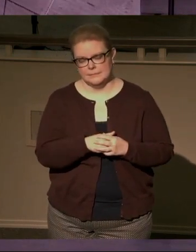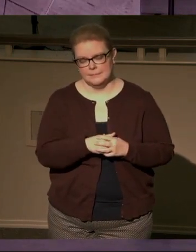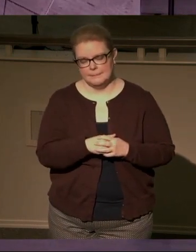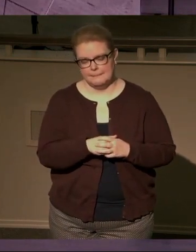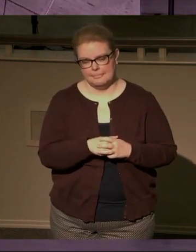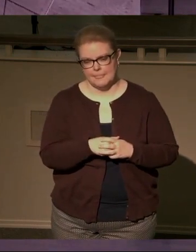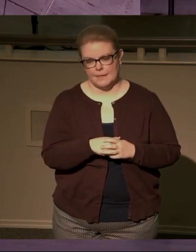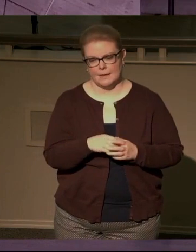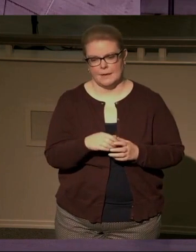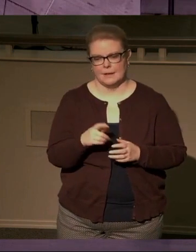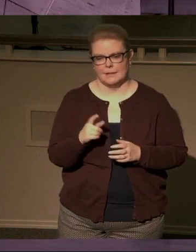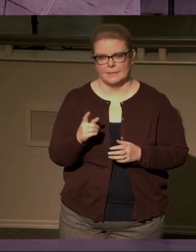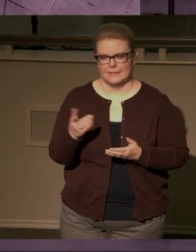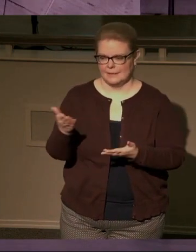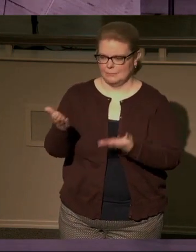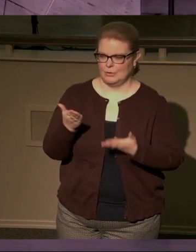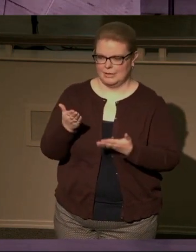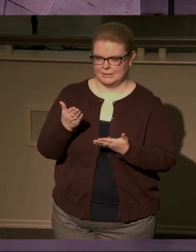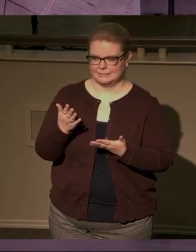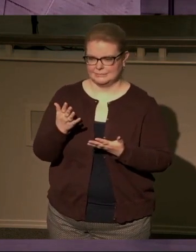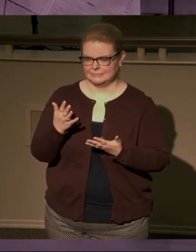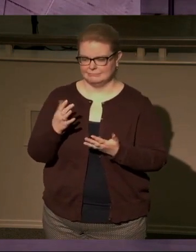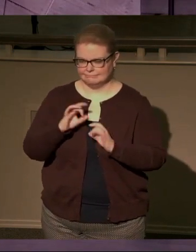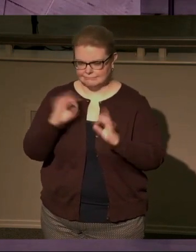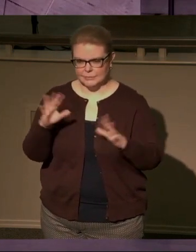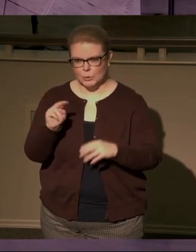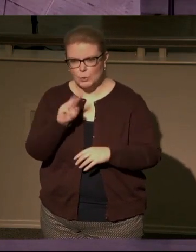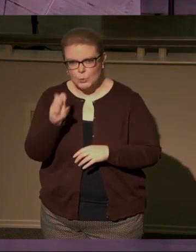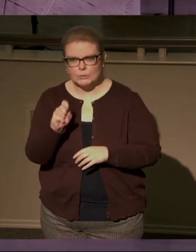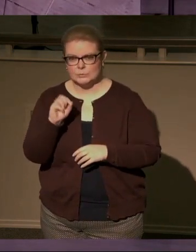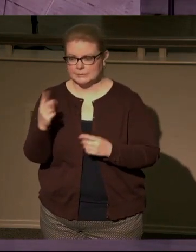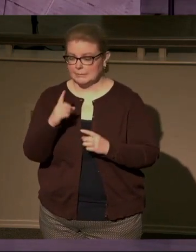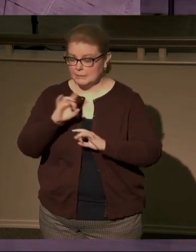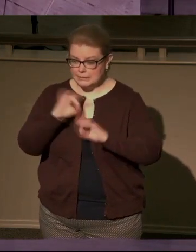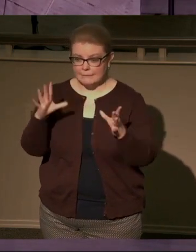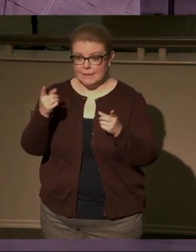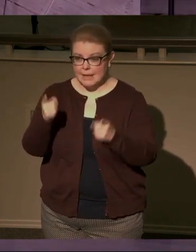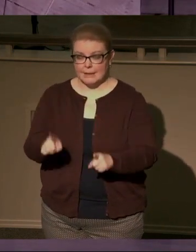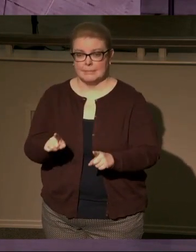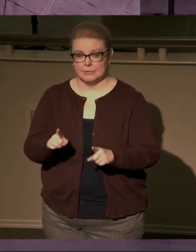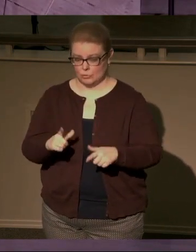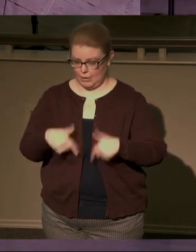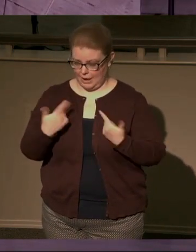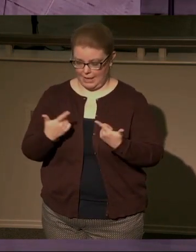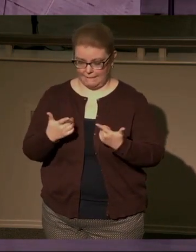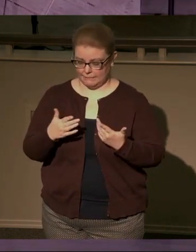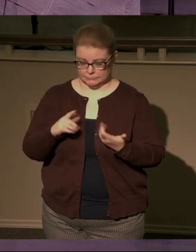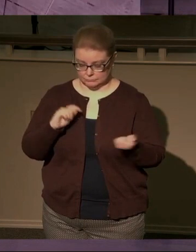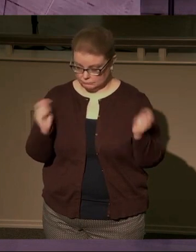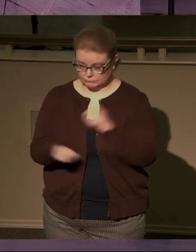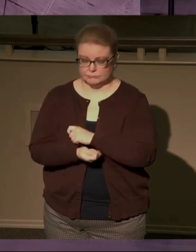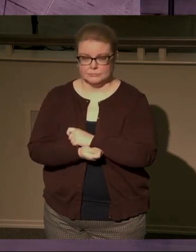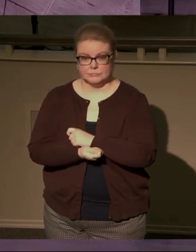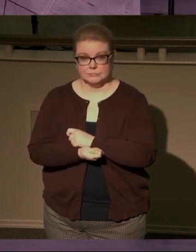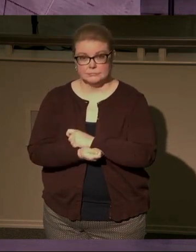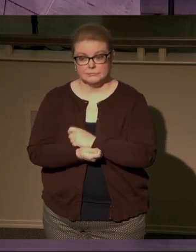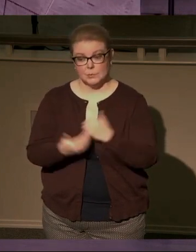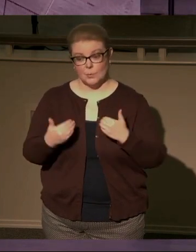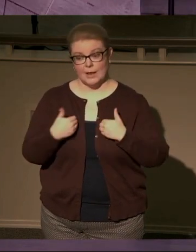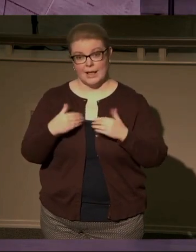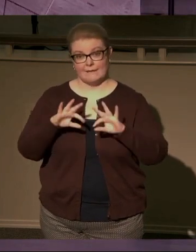and then they bring you this devastating news, or something devastating happens, and it changes your whole life. We had a family